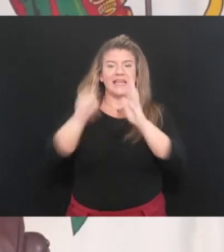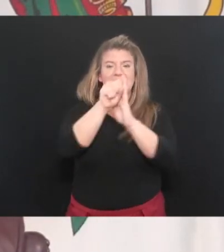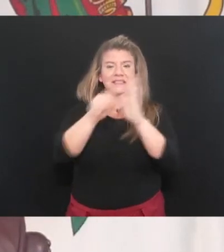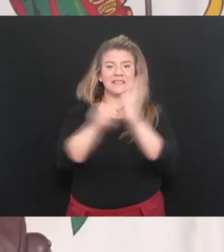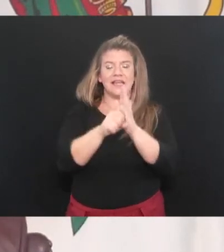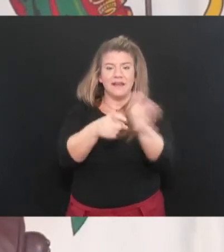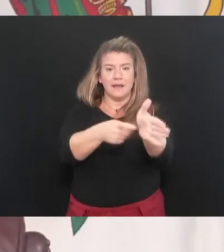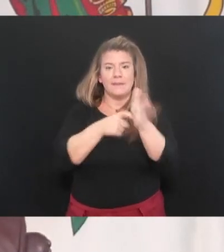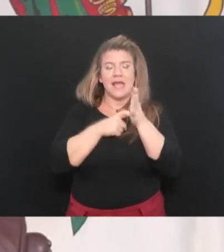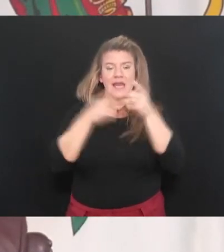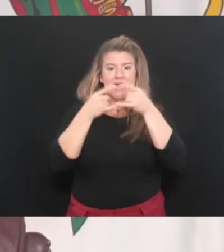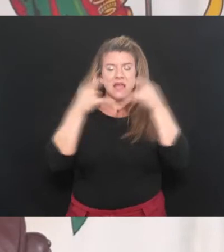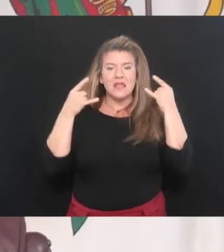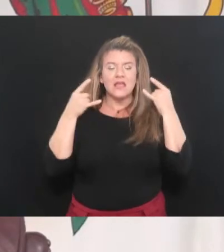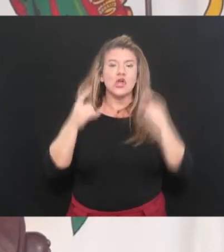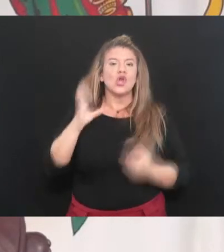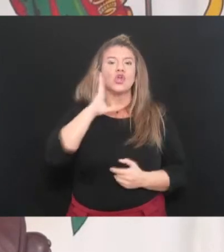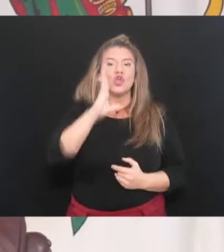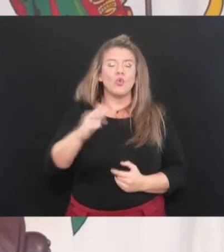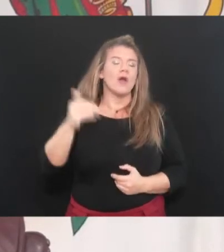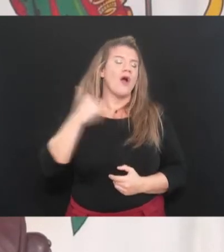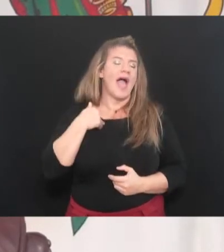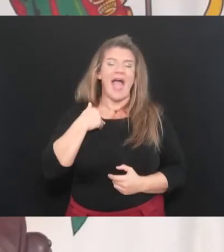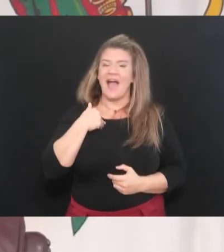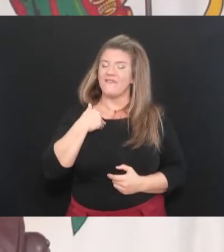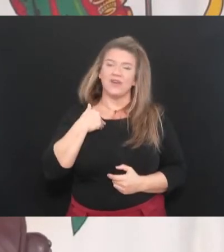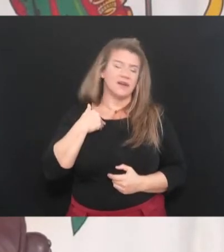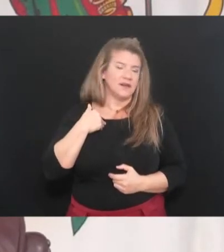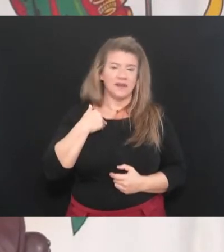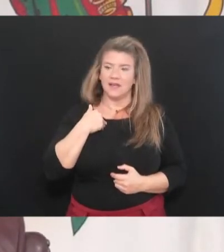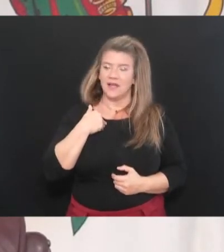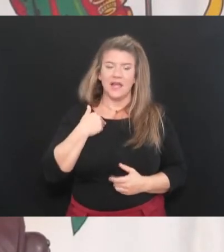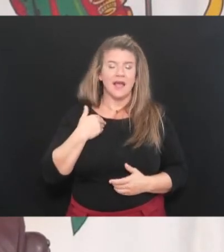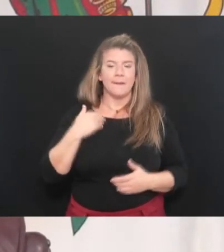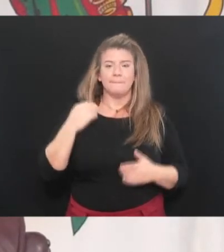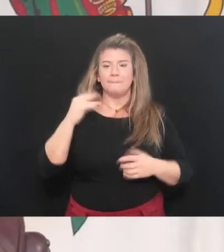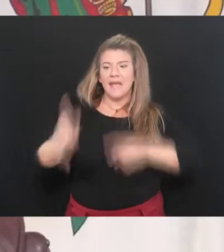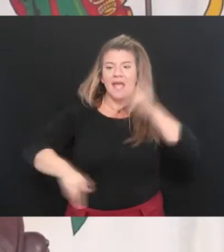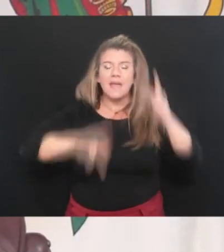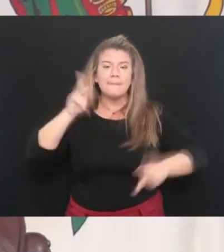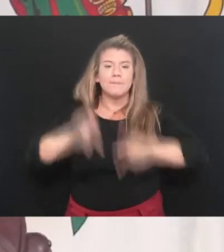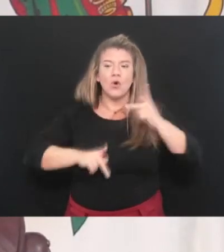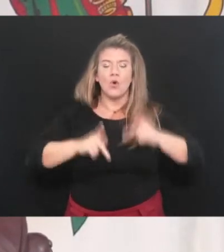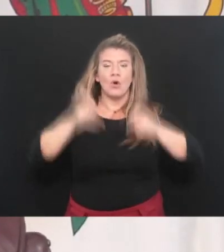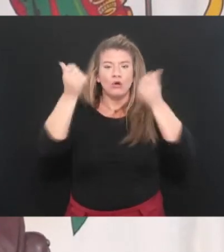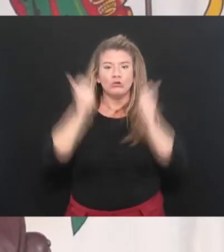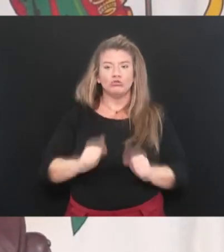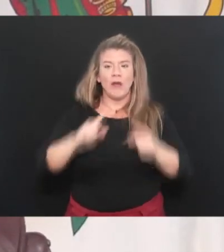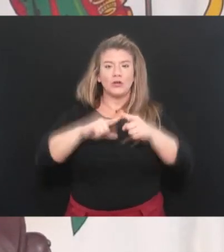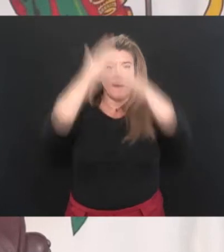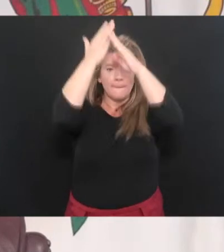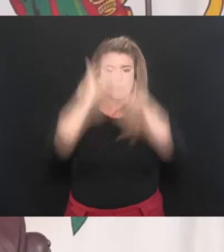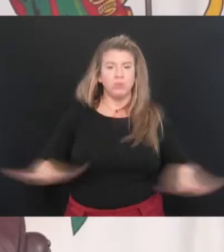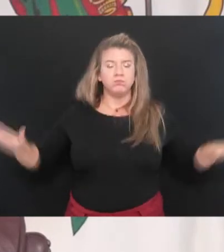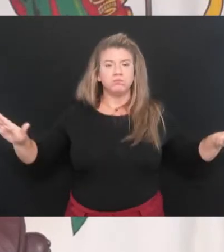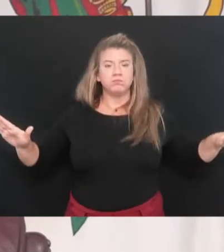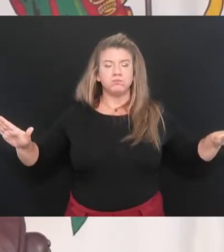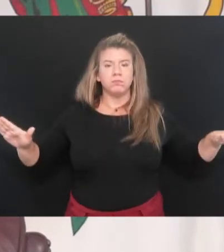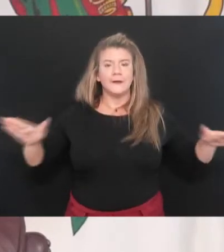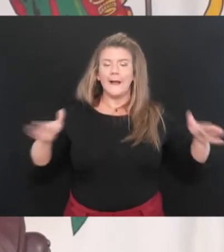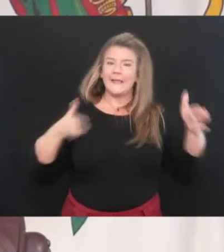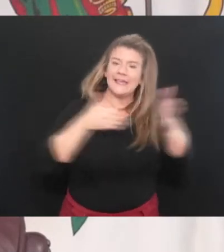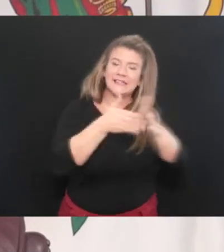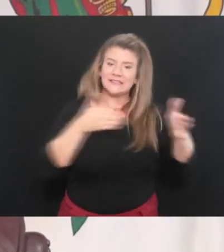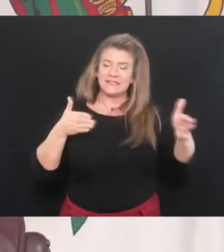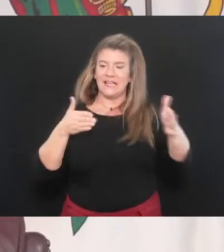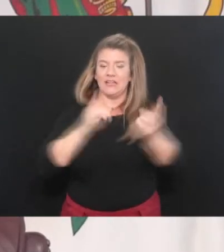have an uprising, of people that are going to try to reverse that, and